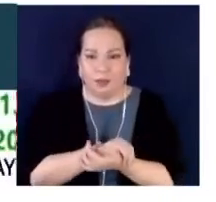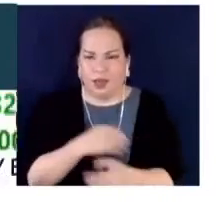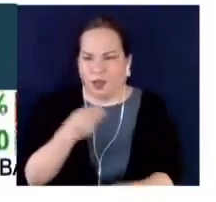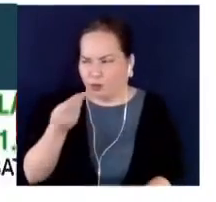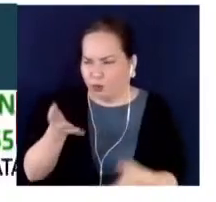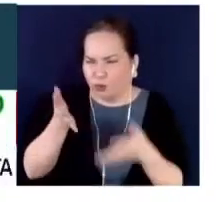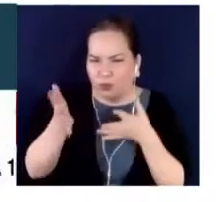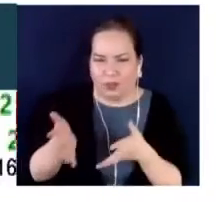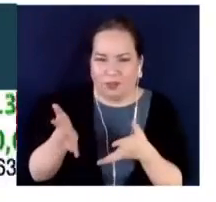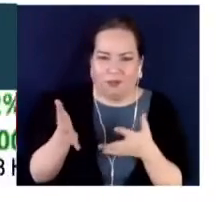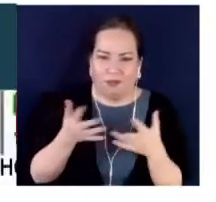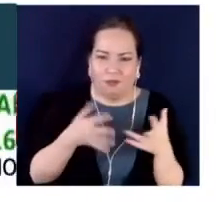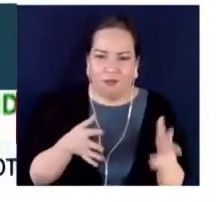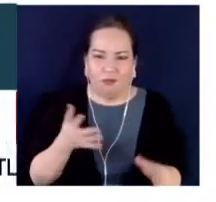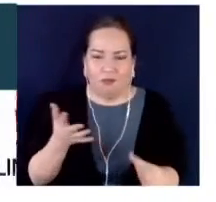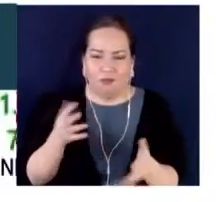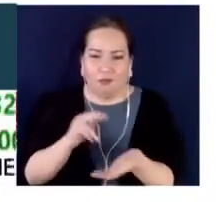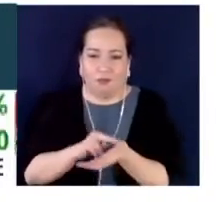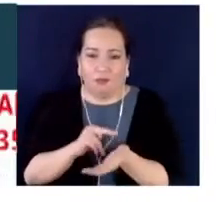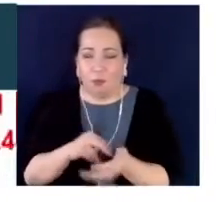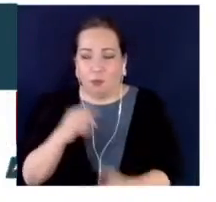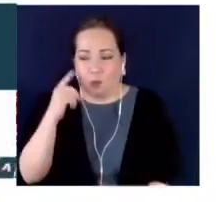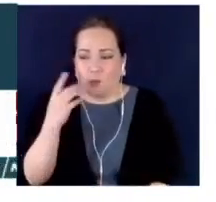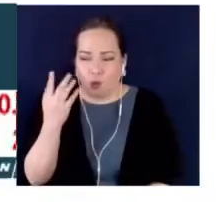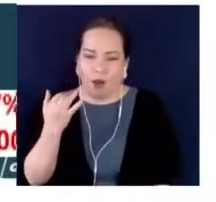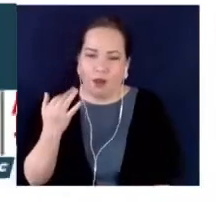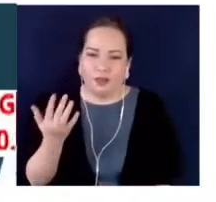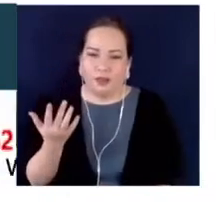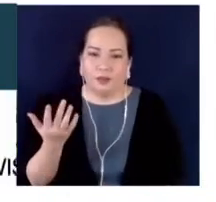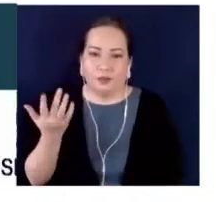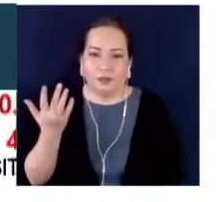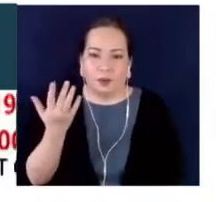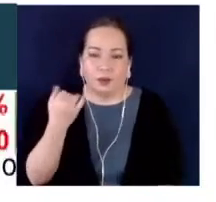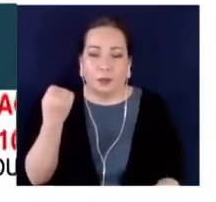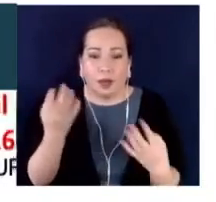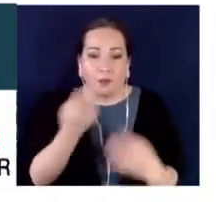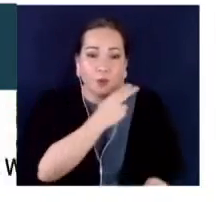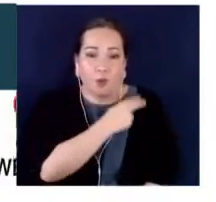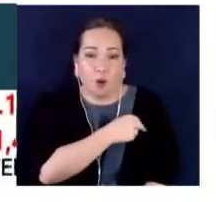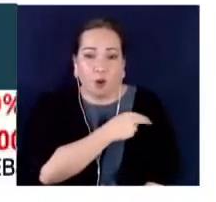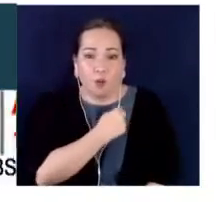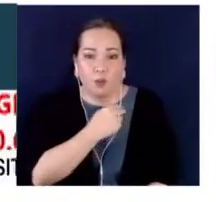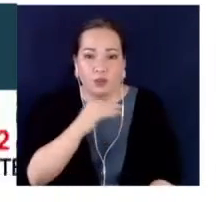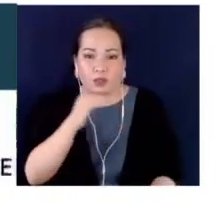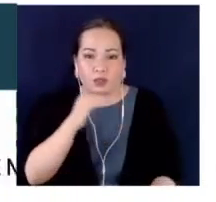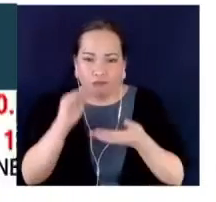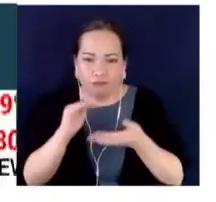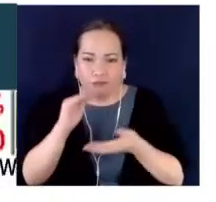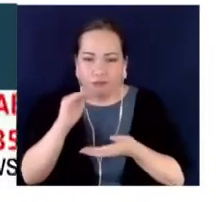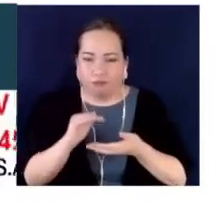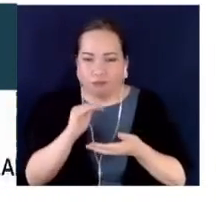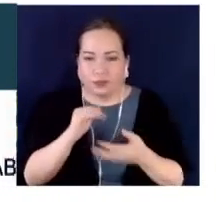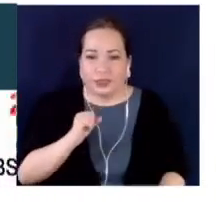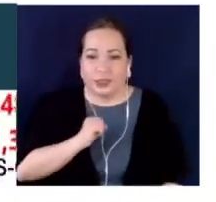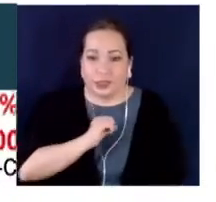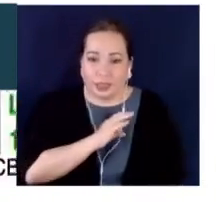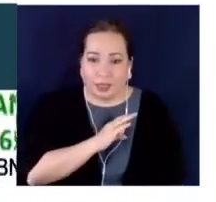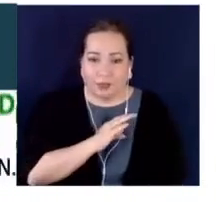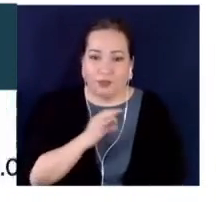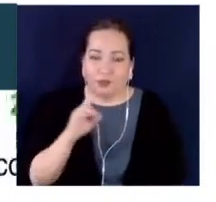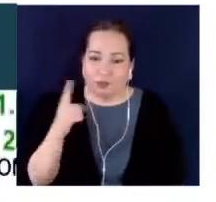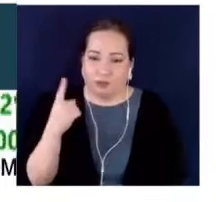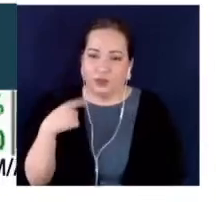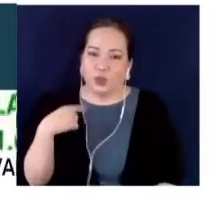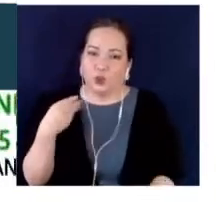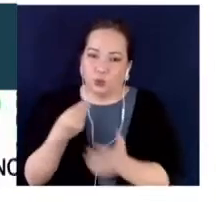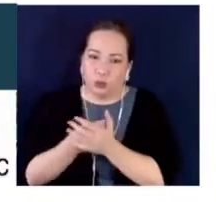nurses now. The main reason for most of our hospitals downsizing is first the funding, and number